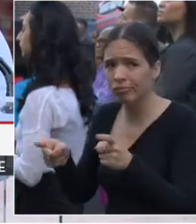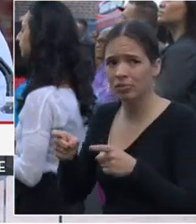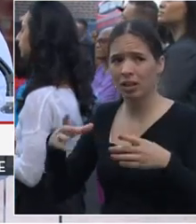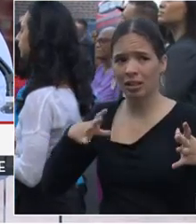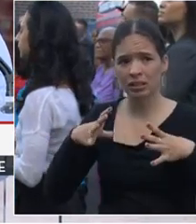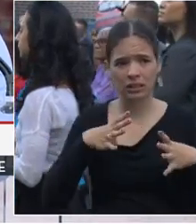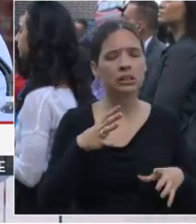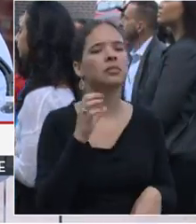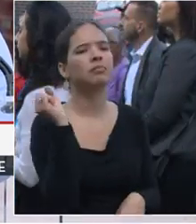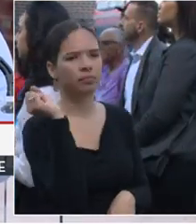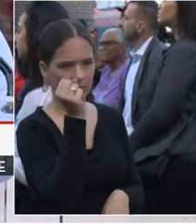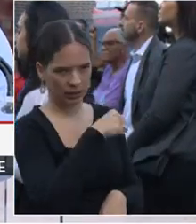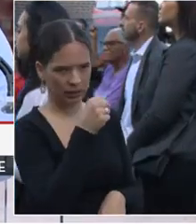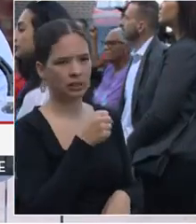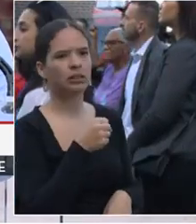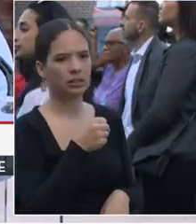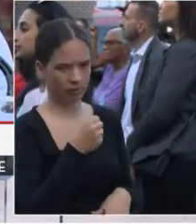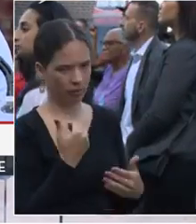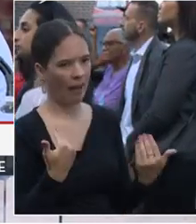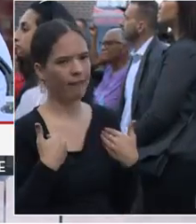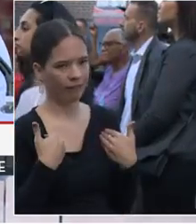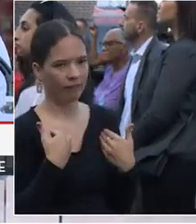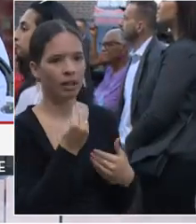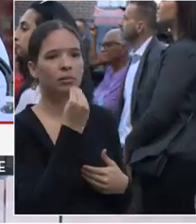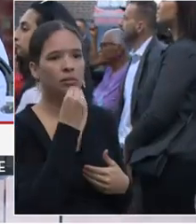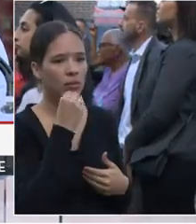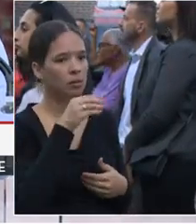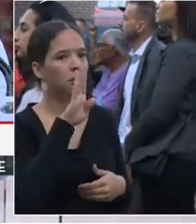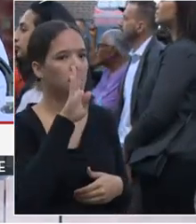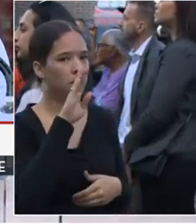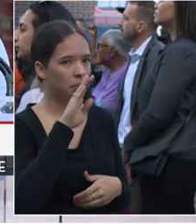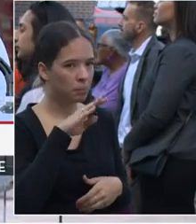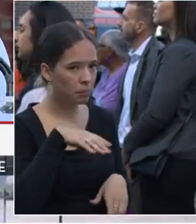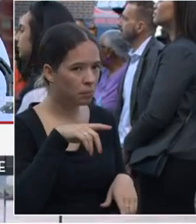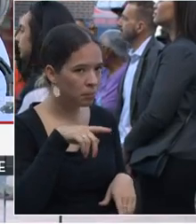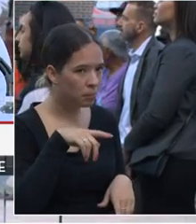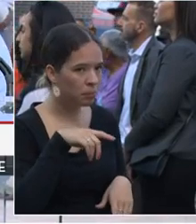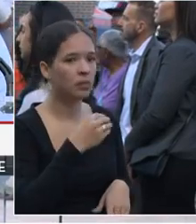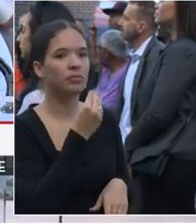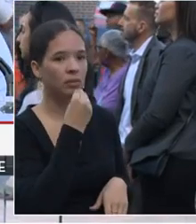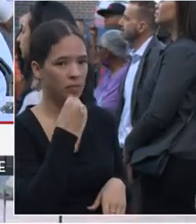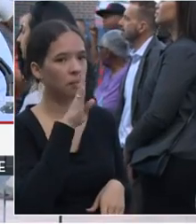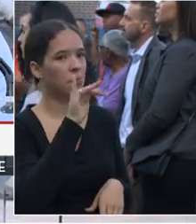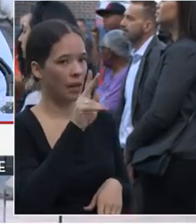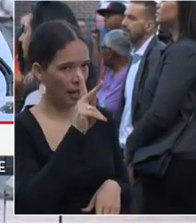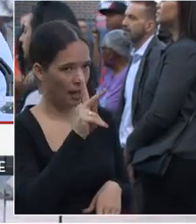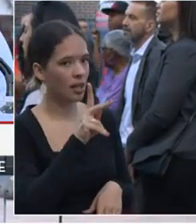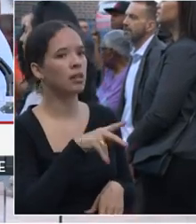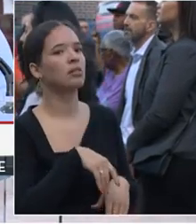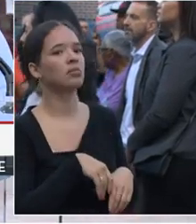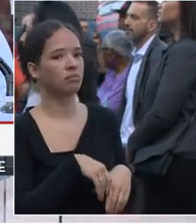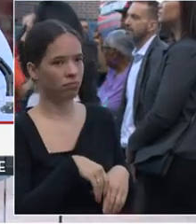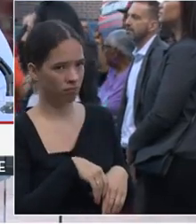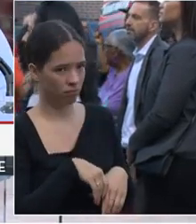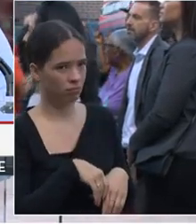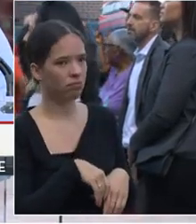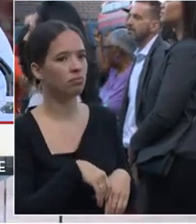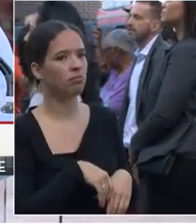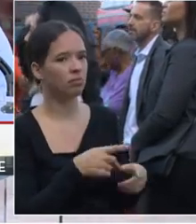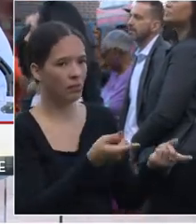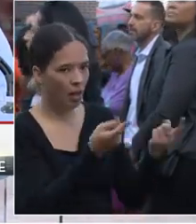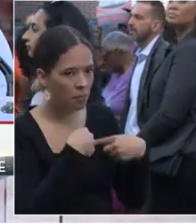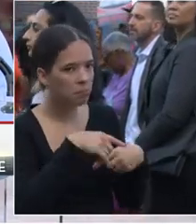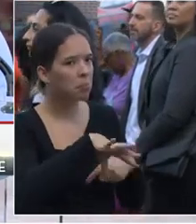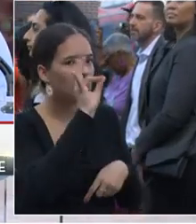do partner up with local food banks, and they can pick up as often as every day or daily on a daily basis. And then if